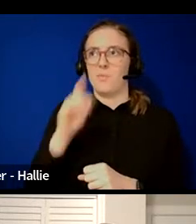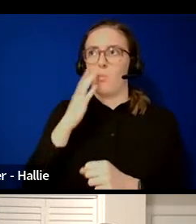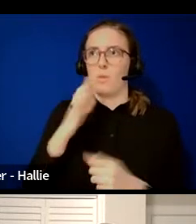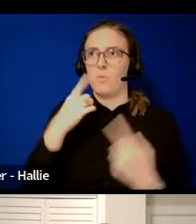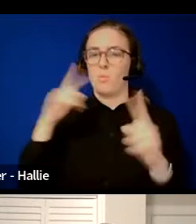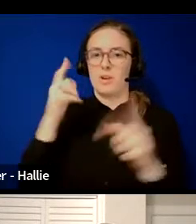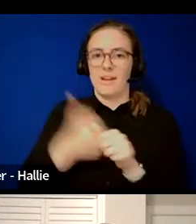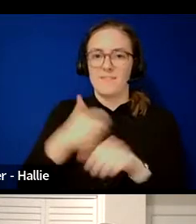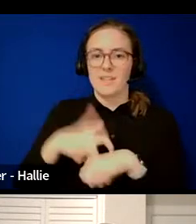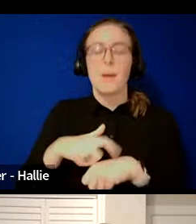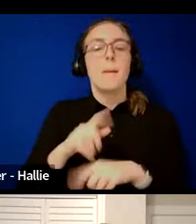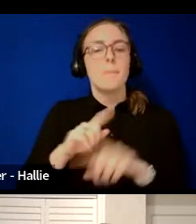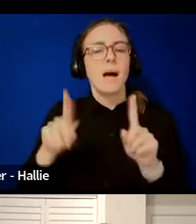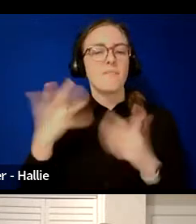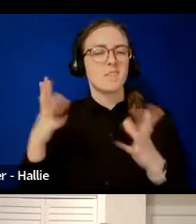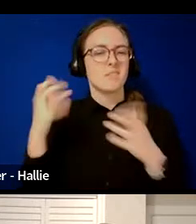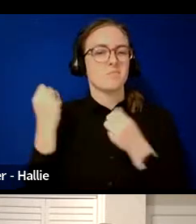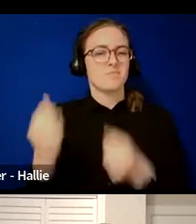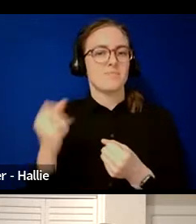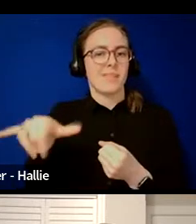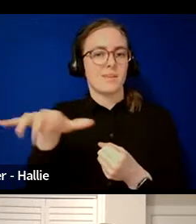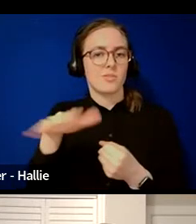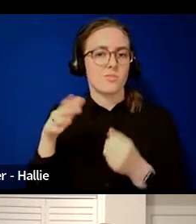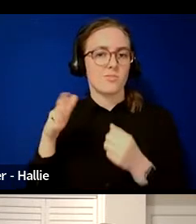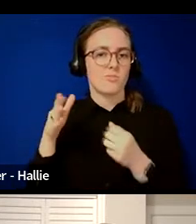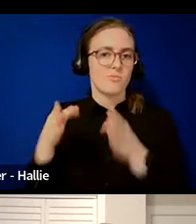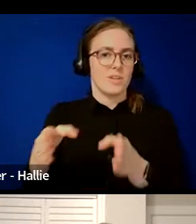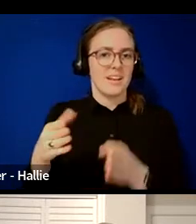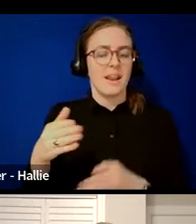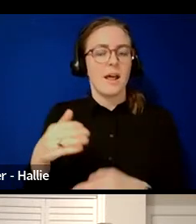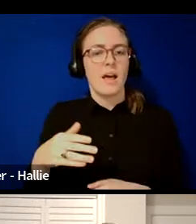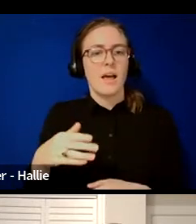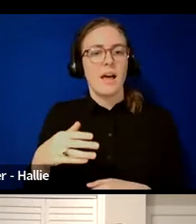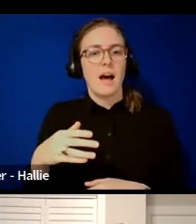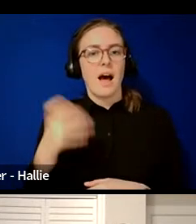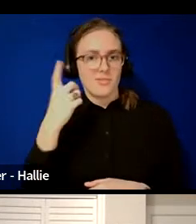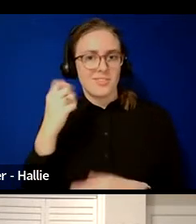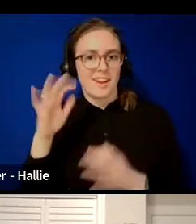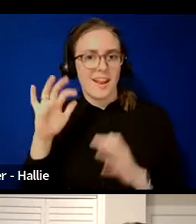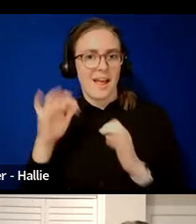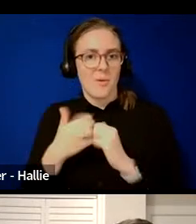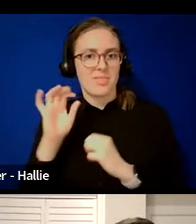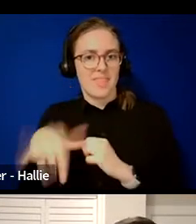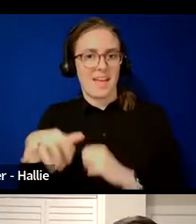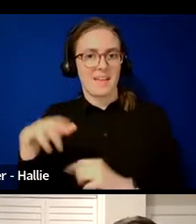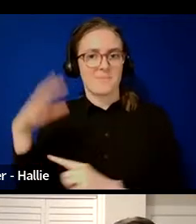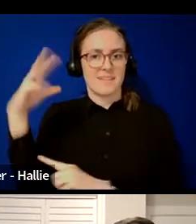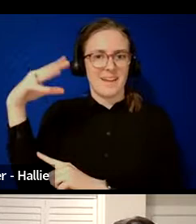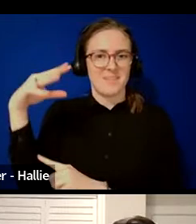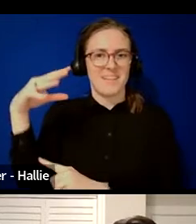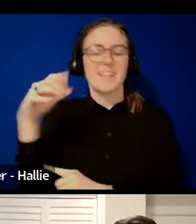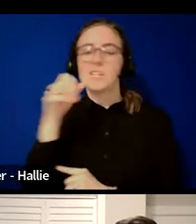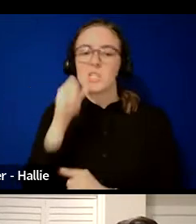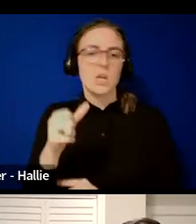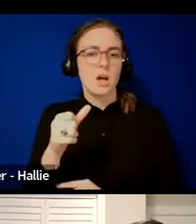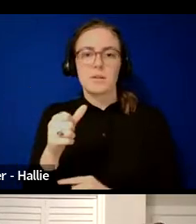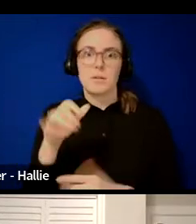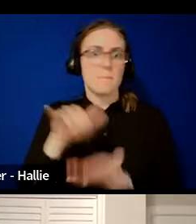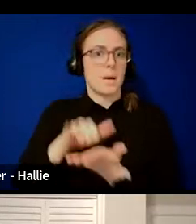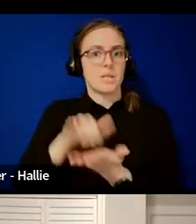the camera sits. It's not that big of an obstacle to get around it traffic wise, but I do understand the people that live on that street.